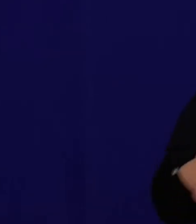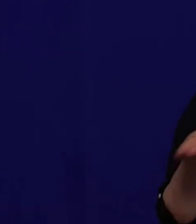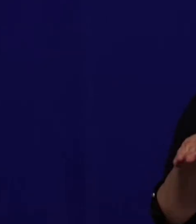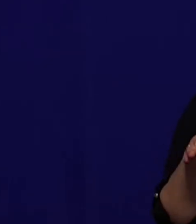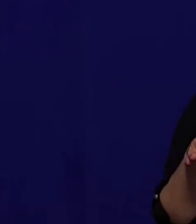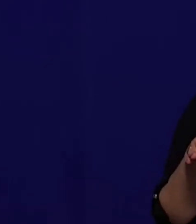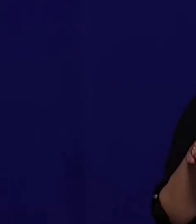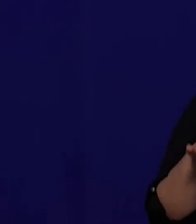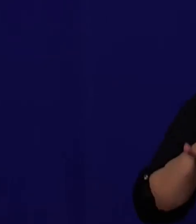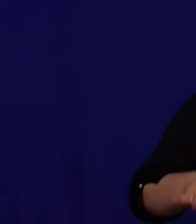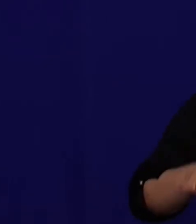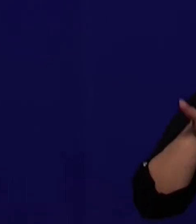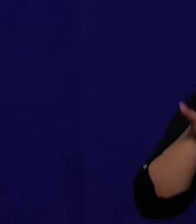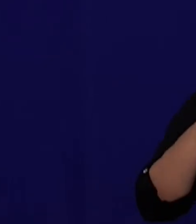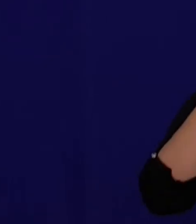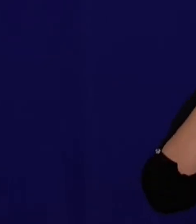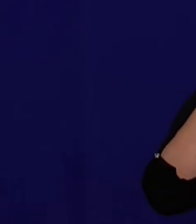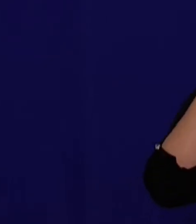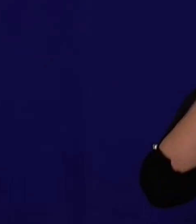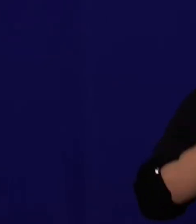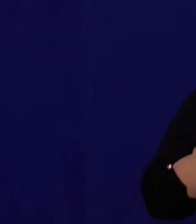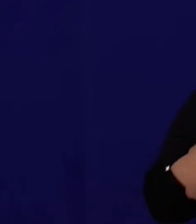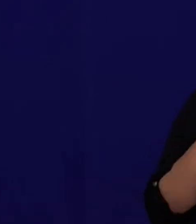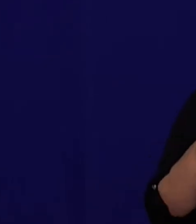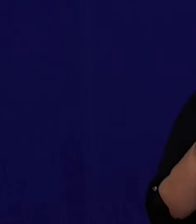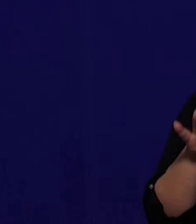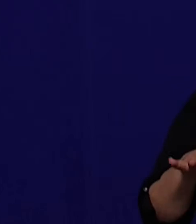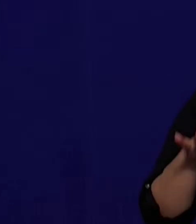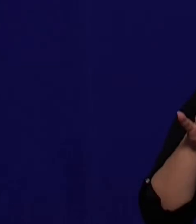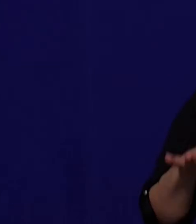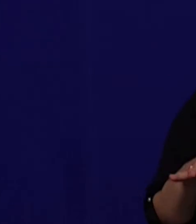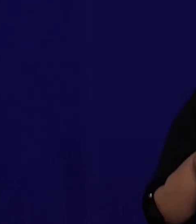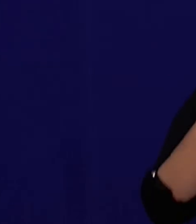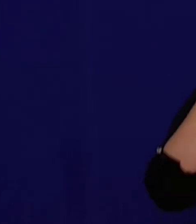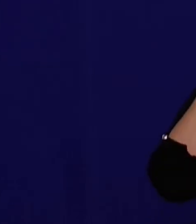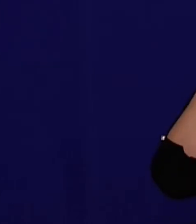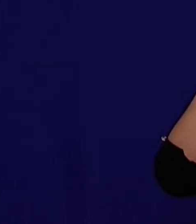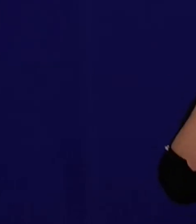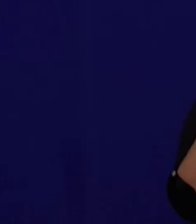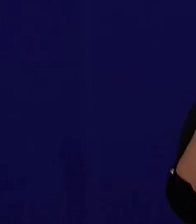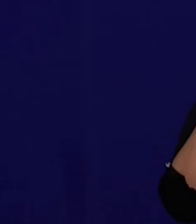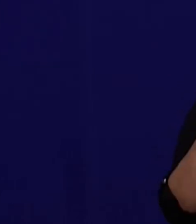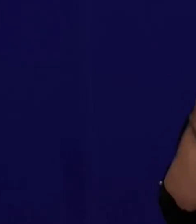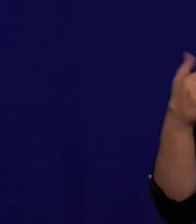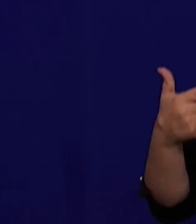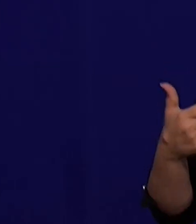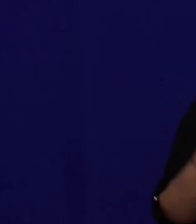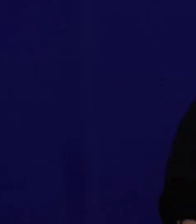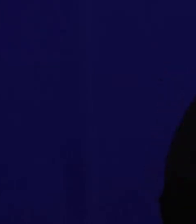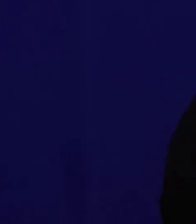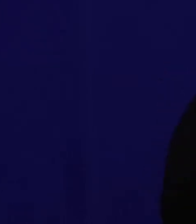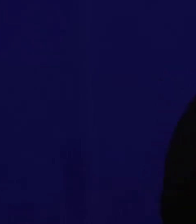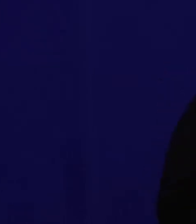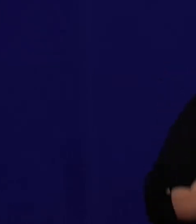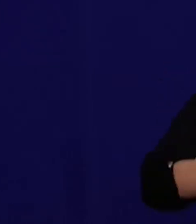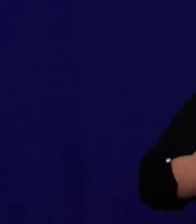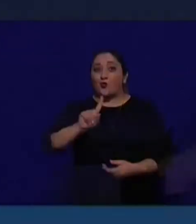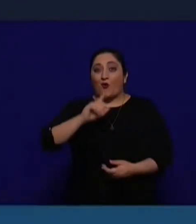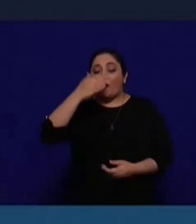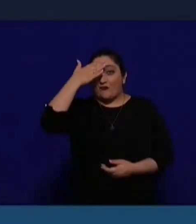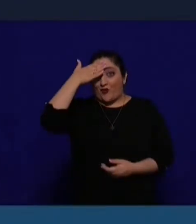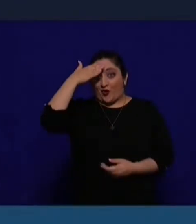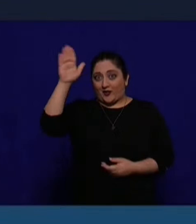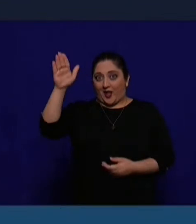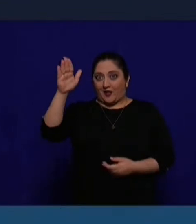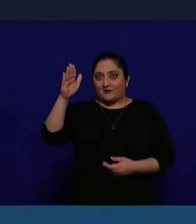of death is decreasing, and right now it is an average of 74.7. We'd like to remind you on the